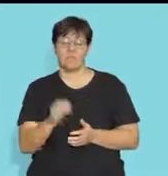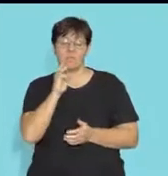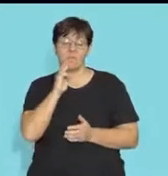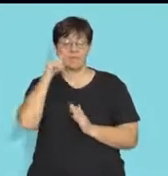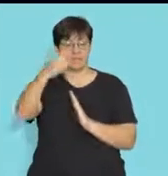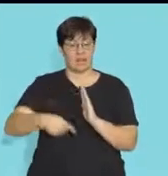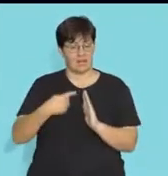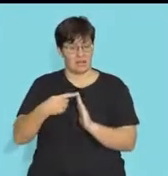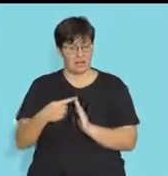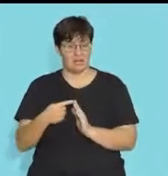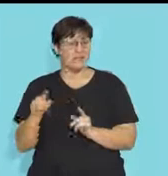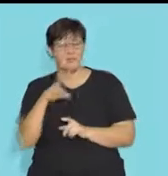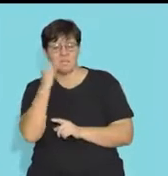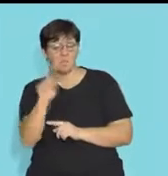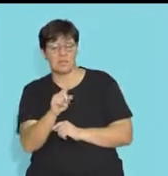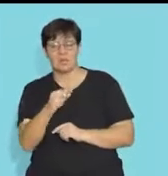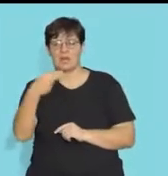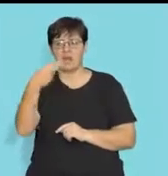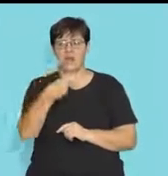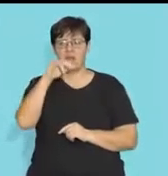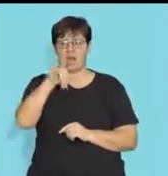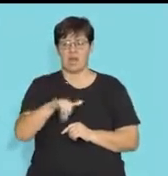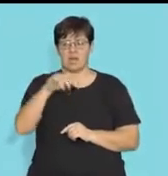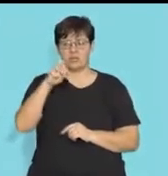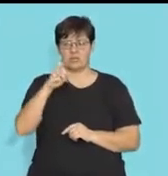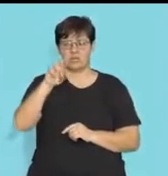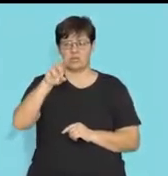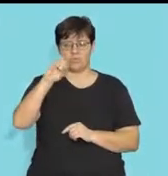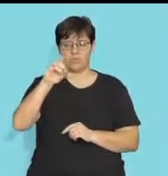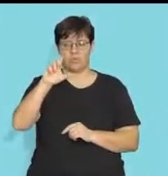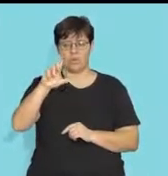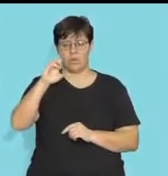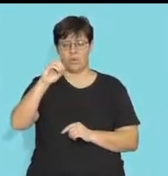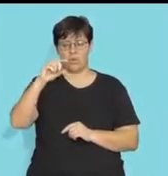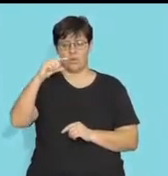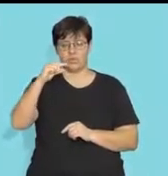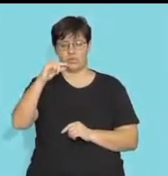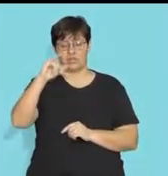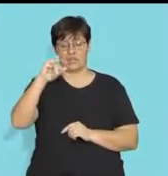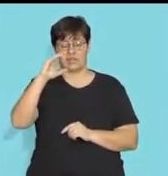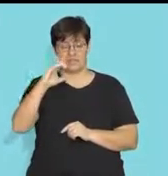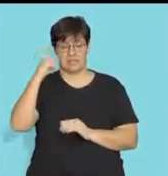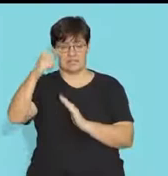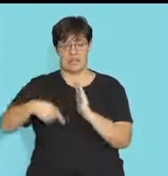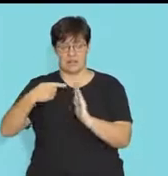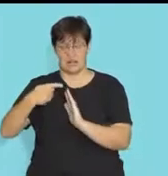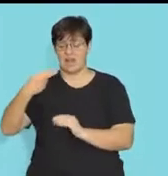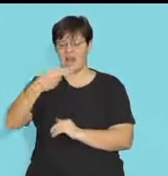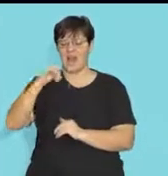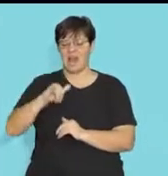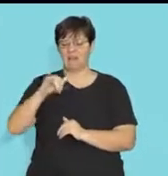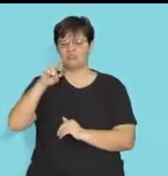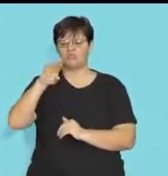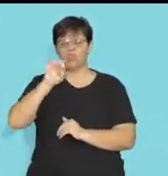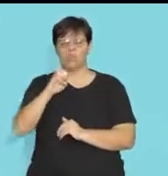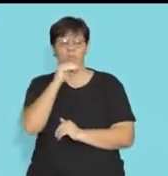So the water cycle is also called the hydrologic cycle. Again, the word hydro refers to water, and so